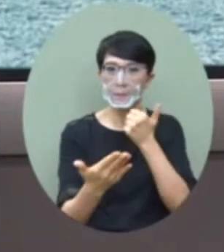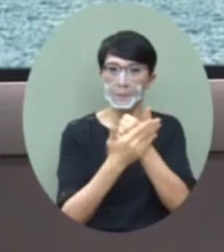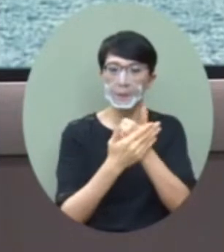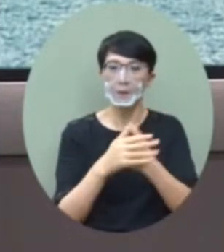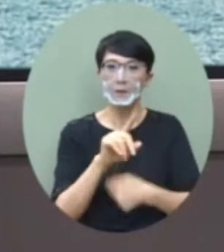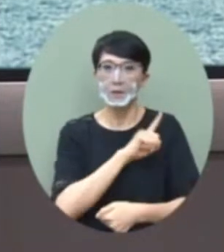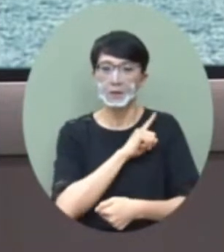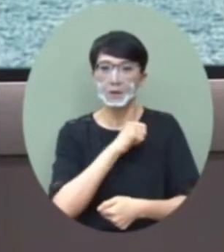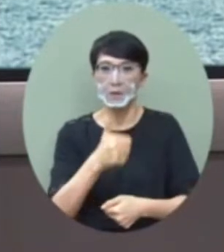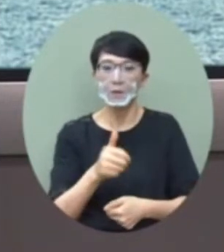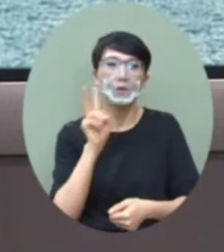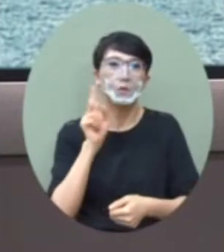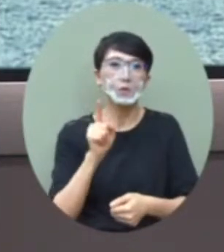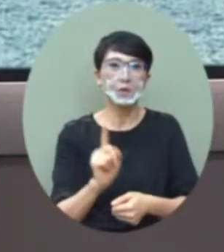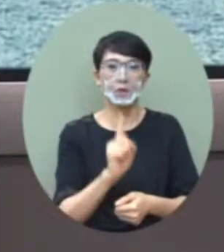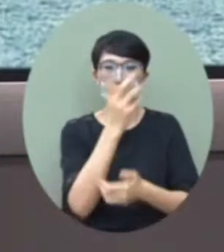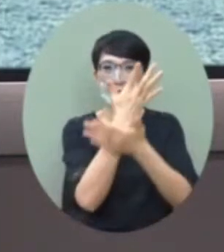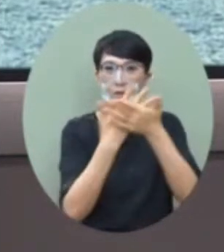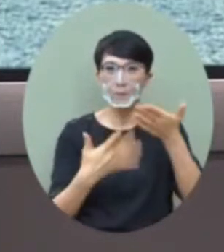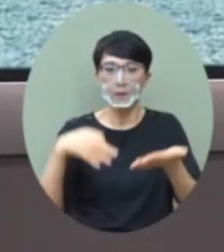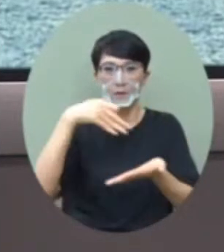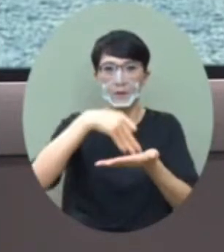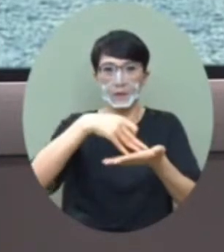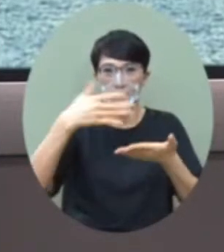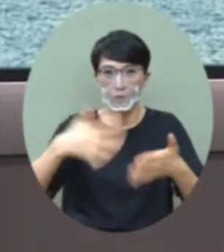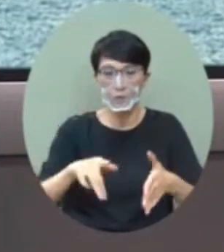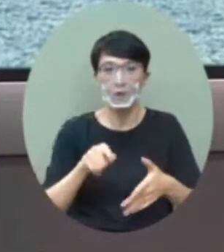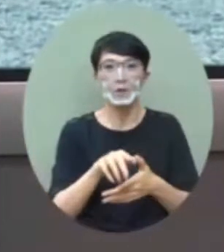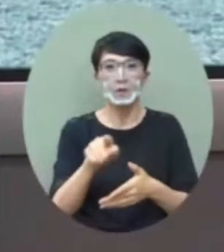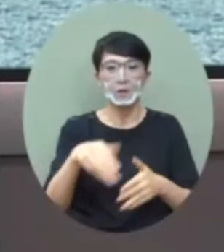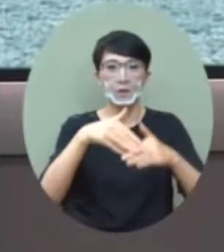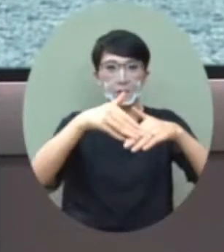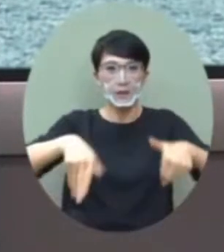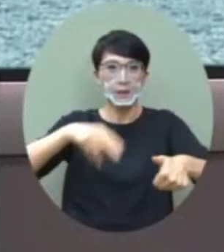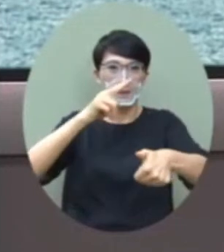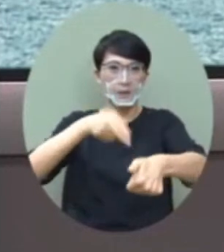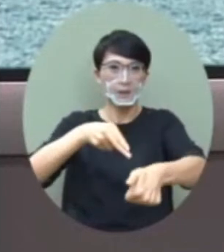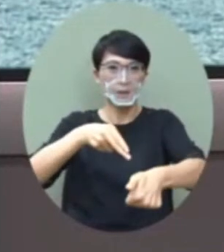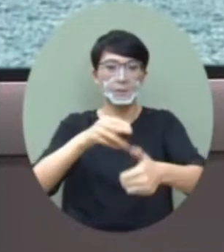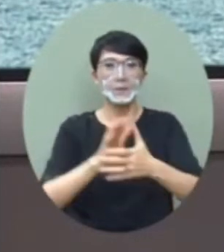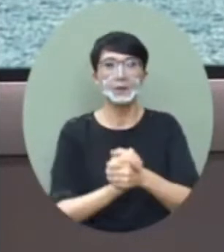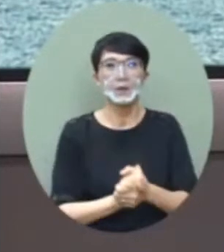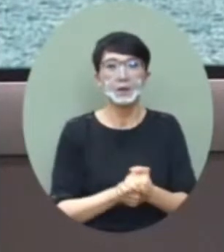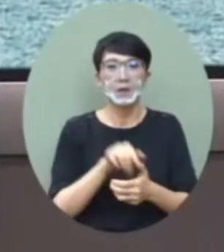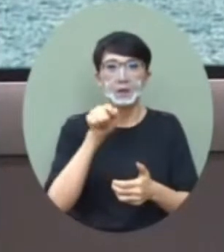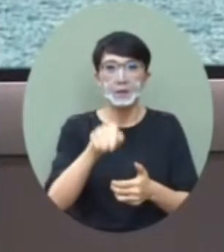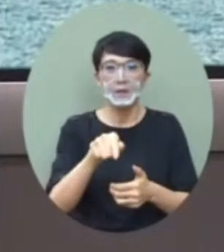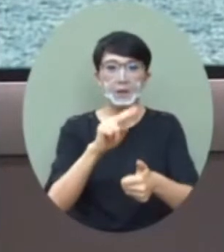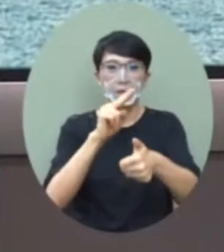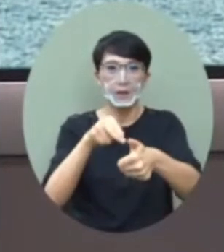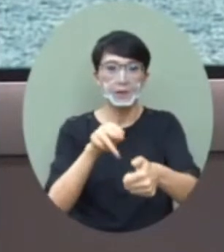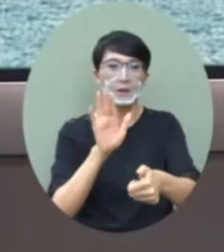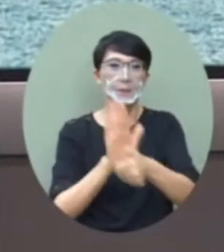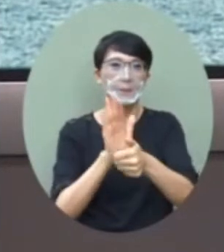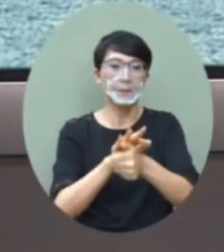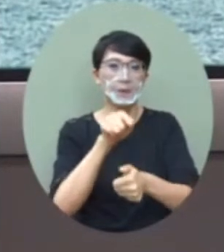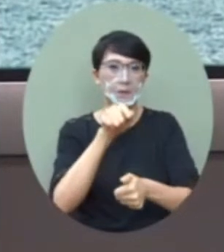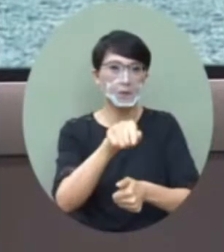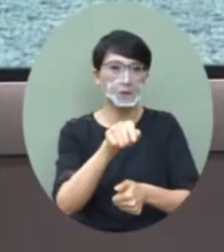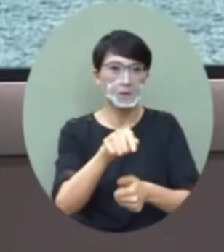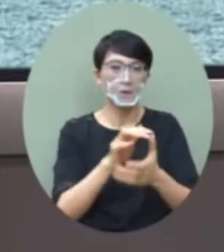concerned about the vulnerable groups, such as unvaccinated people above the age of